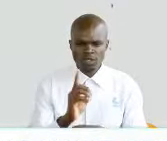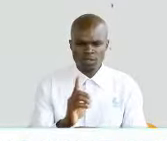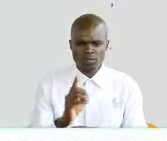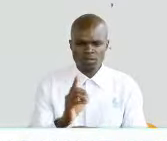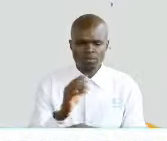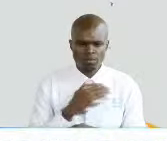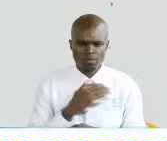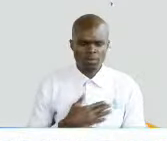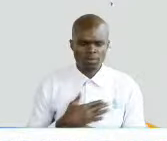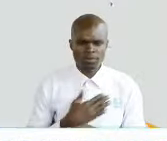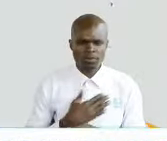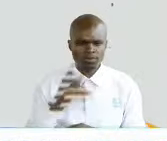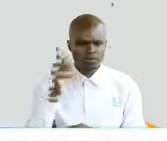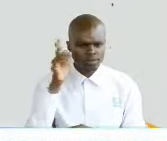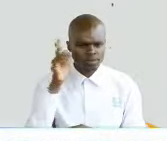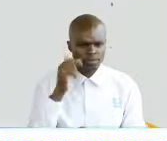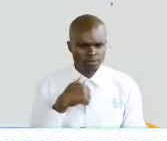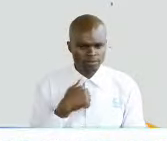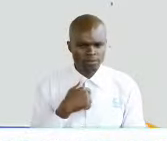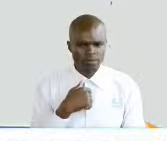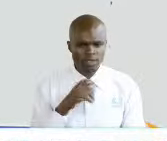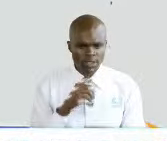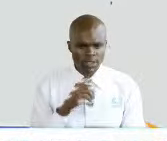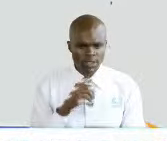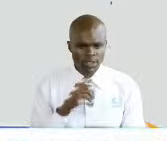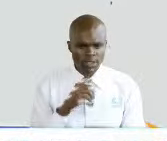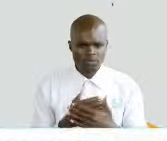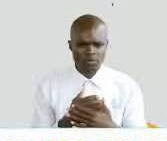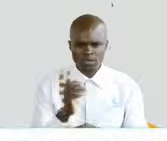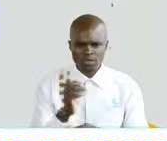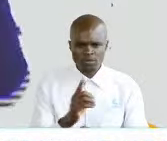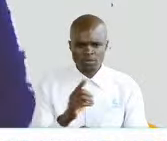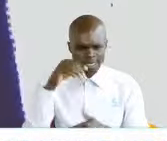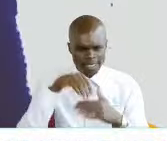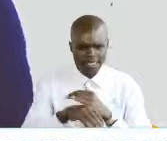Ukifika wapi? Nairobi. Ingia kwa hoteli yoyote.